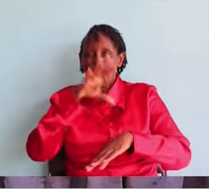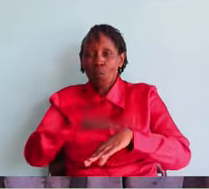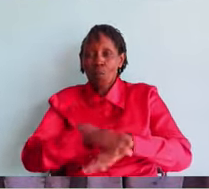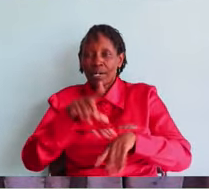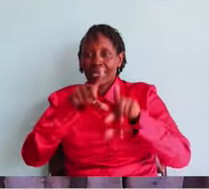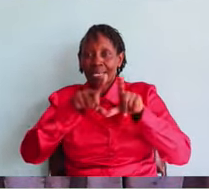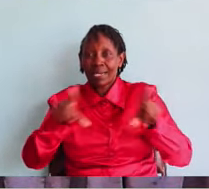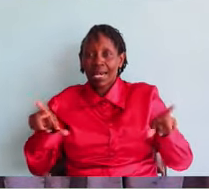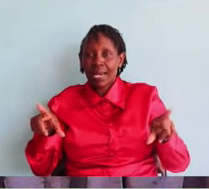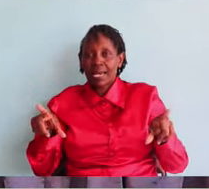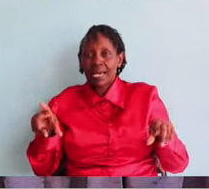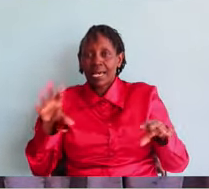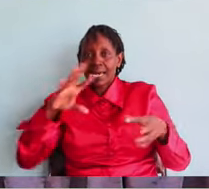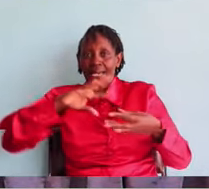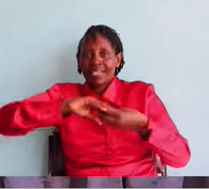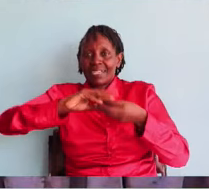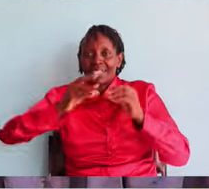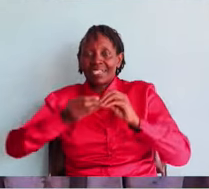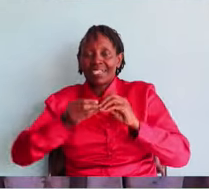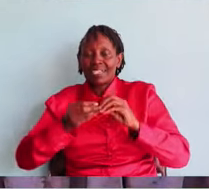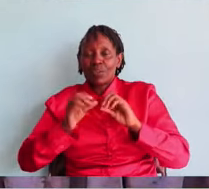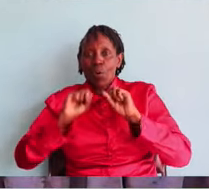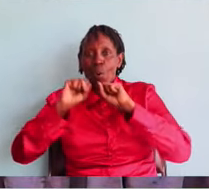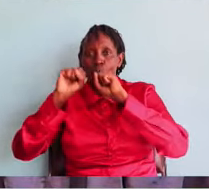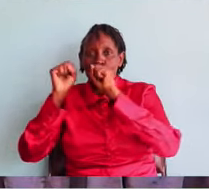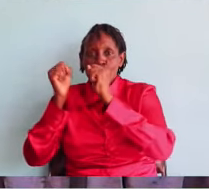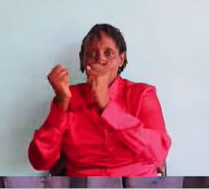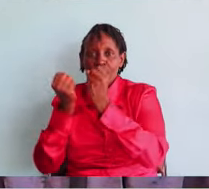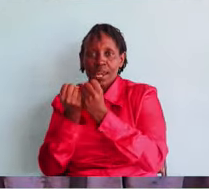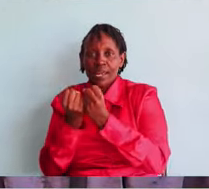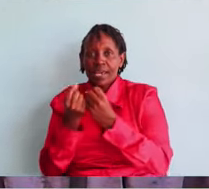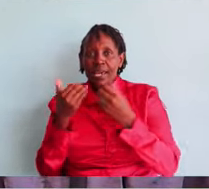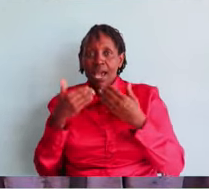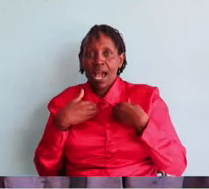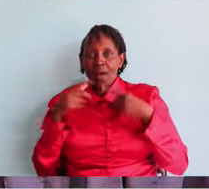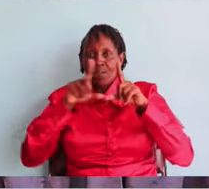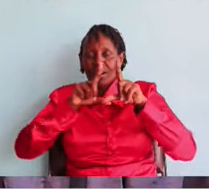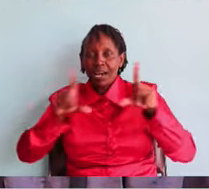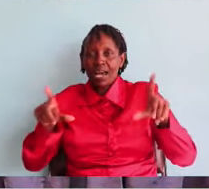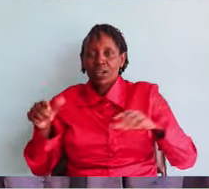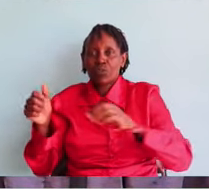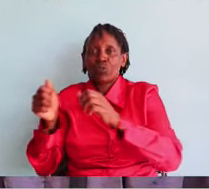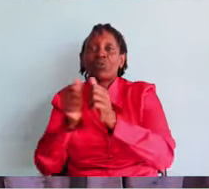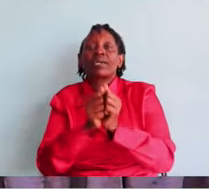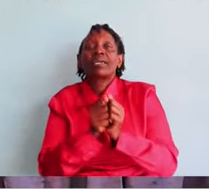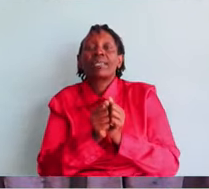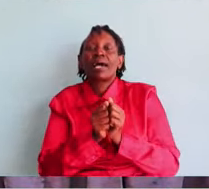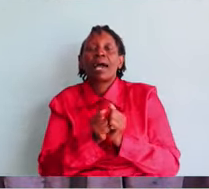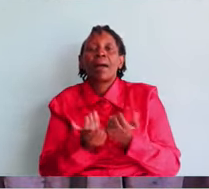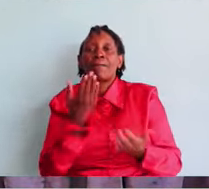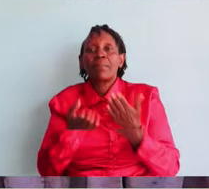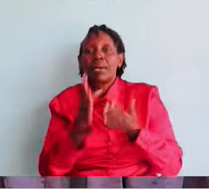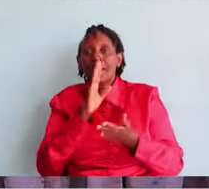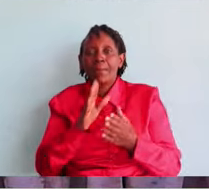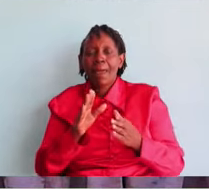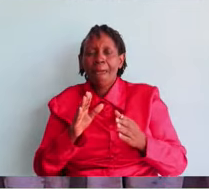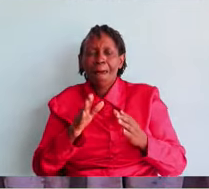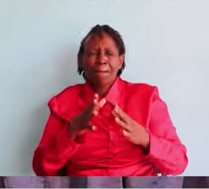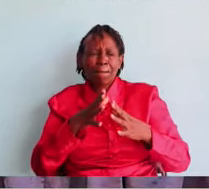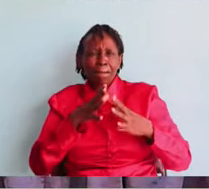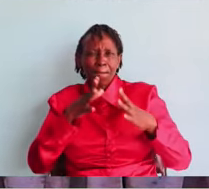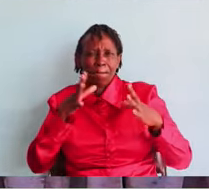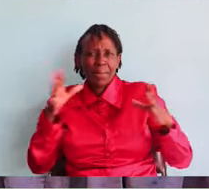a community. So they have quite some big piece of land together, like, you know, like a big farm here, and